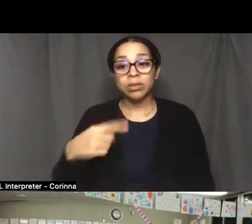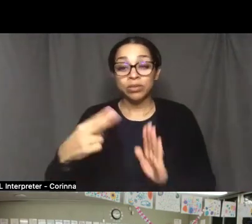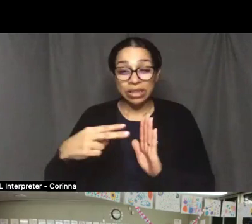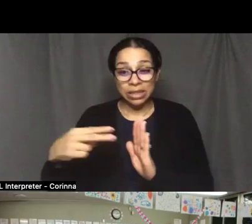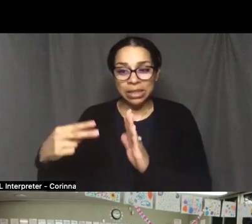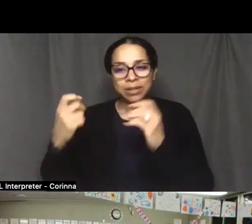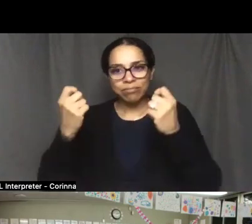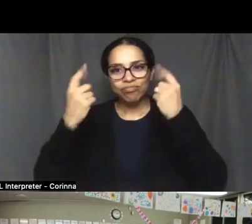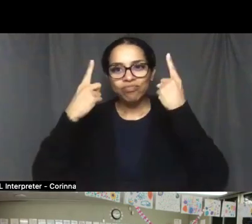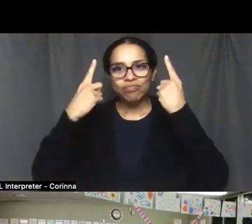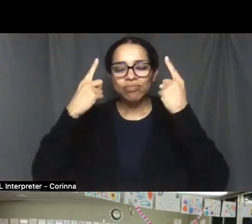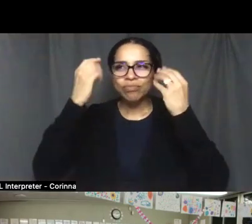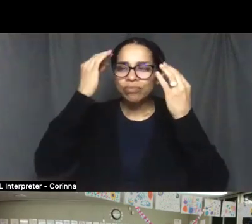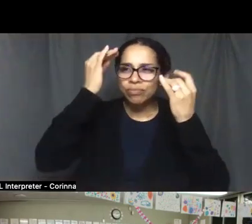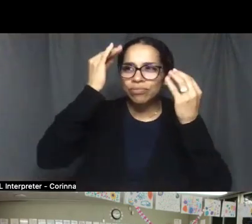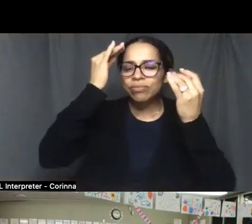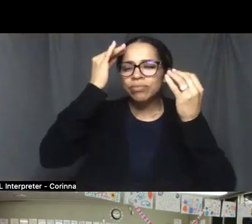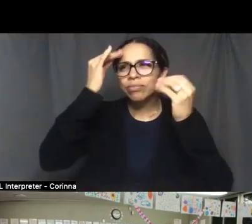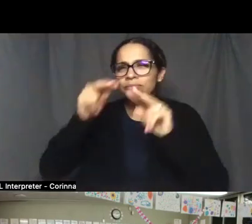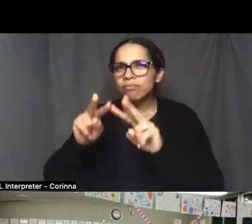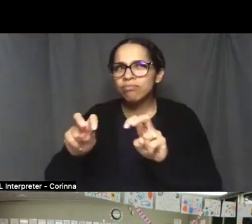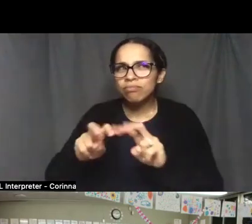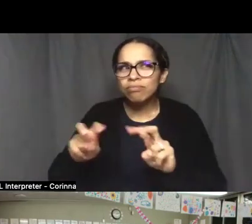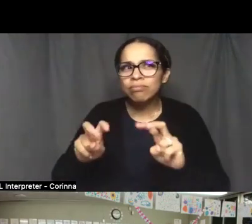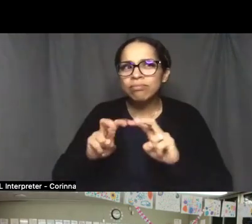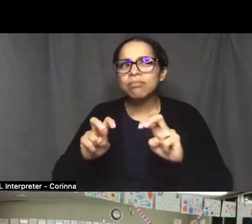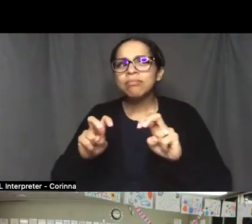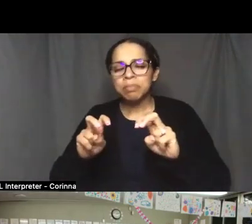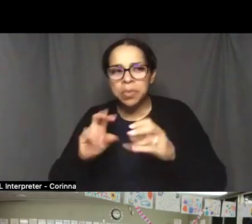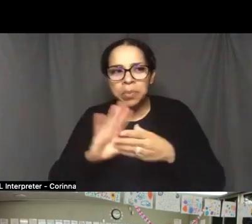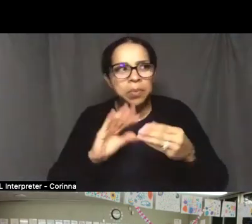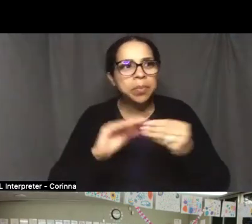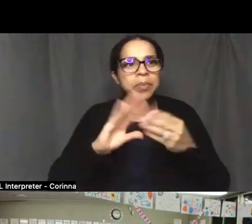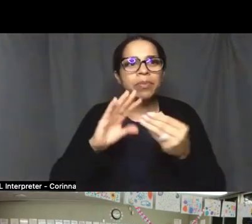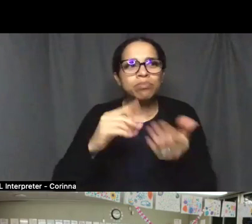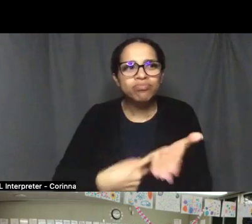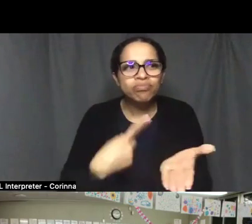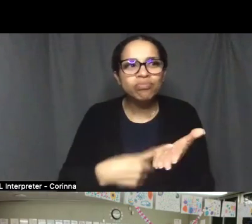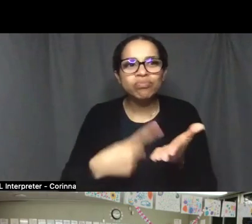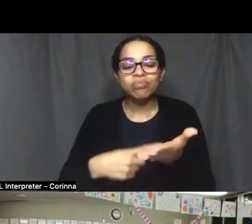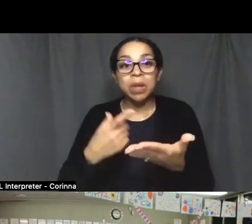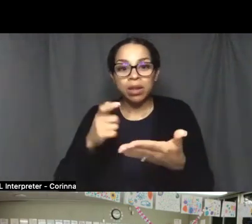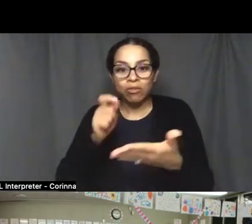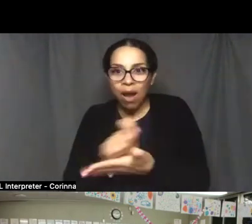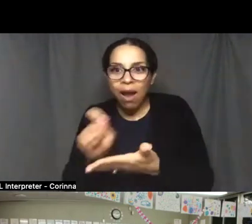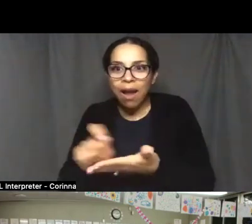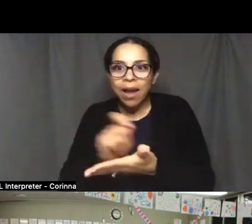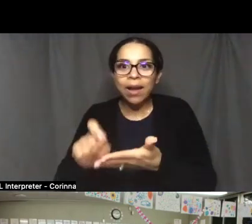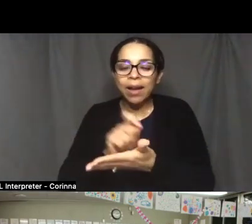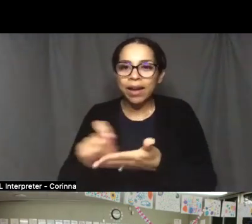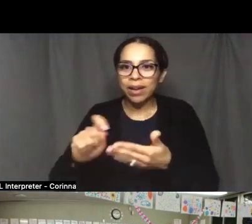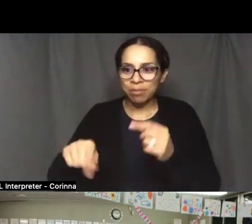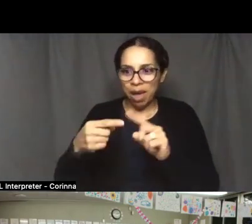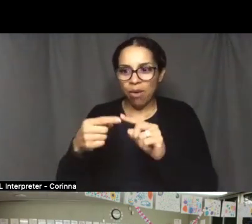about it, analyze it, talk about it, write about it. That is what we're headed for. That's the ultimate goal. And that can happen